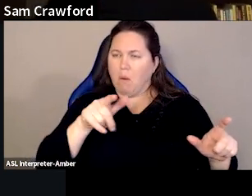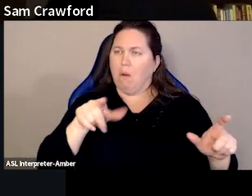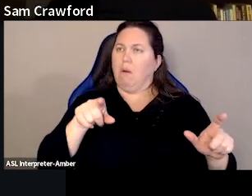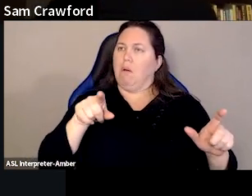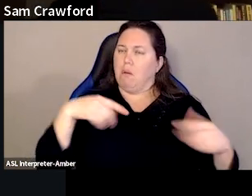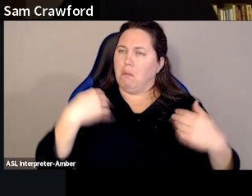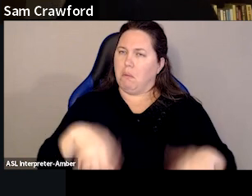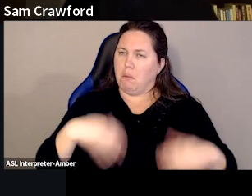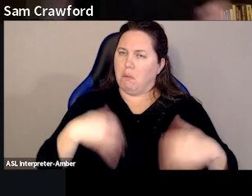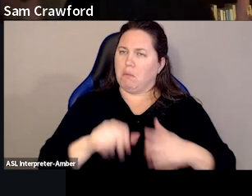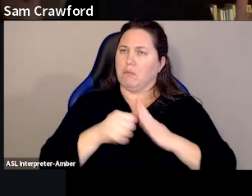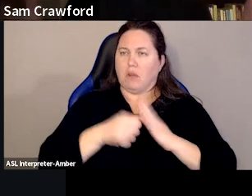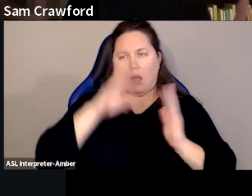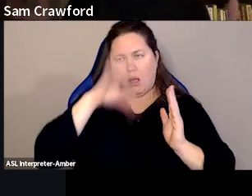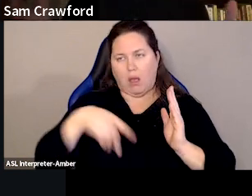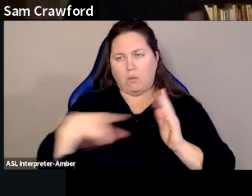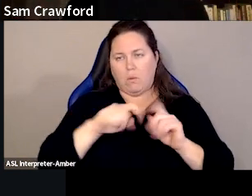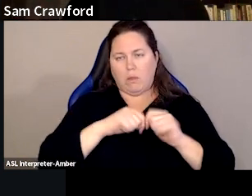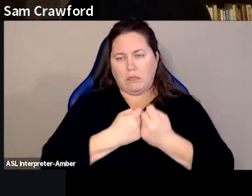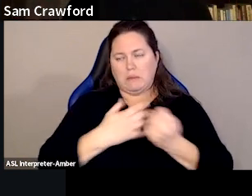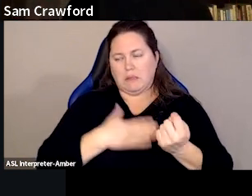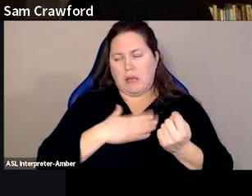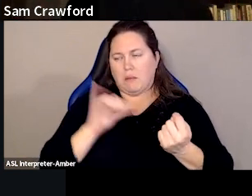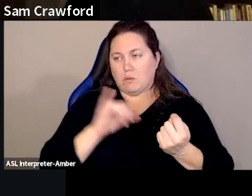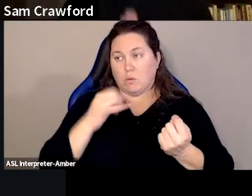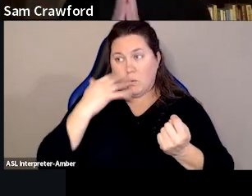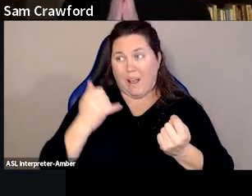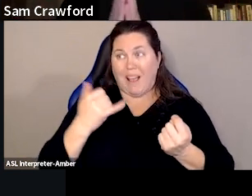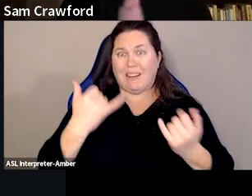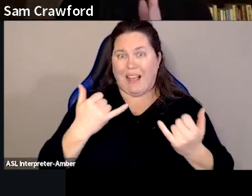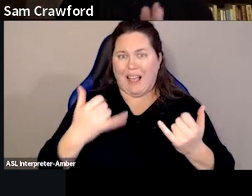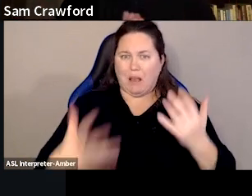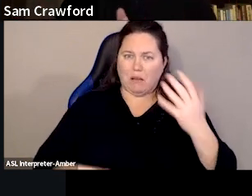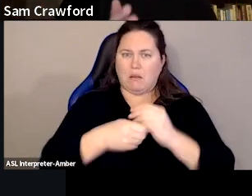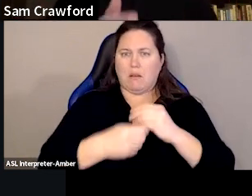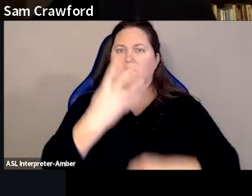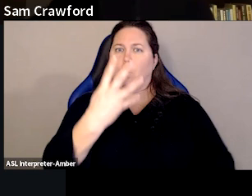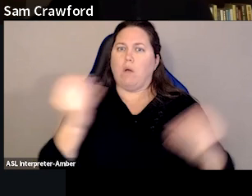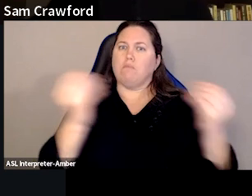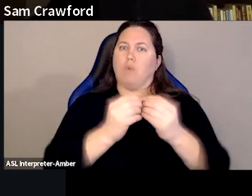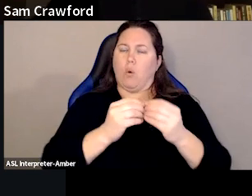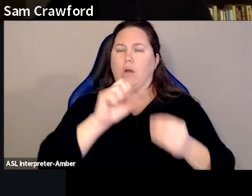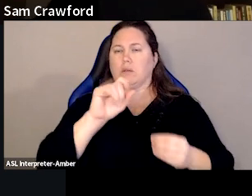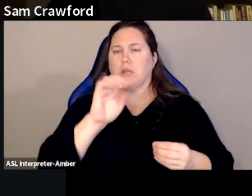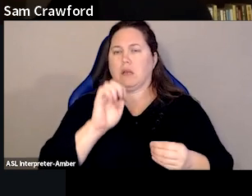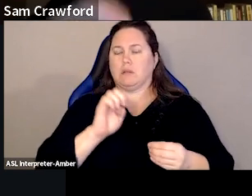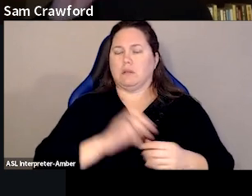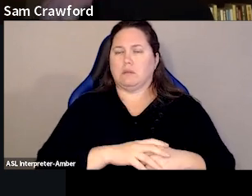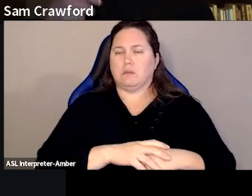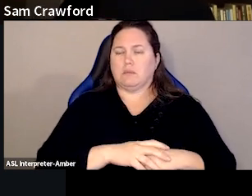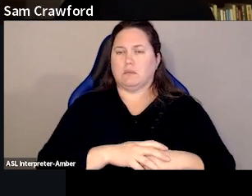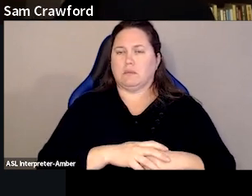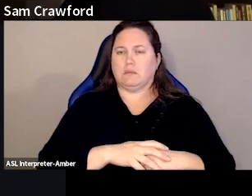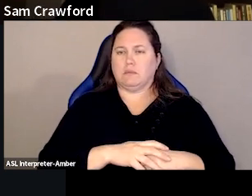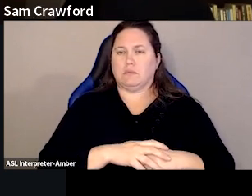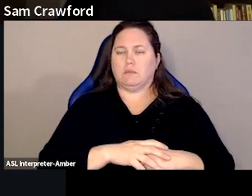that the team are happy too because we're working on 4 additional sites together. So that's going to be really fun. Now,